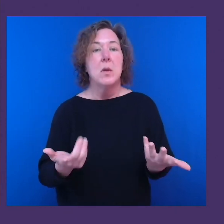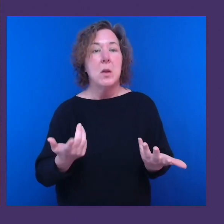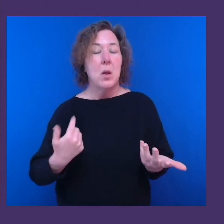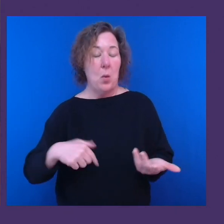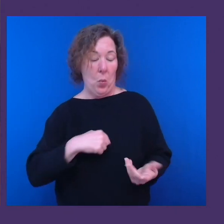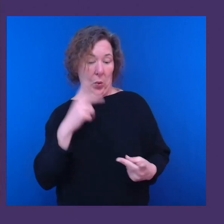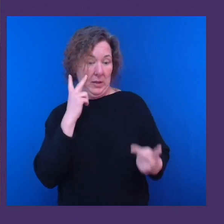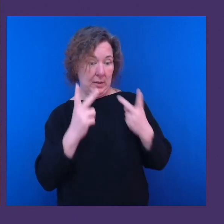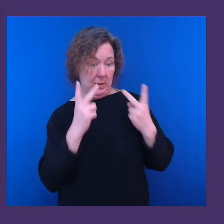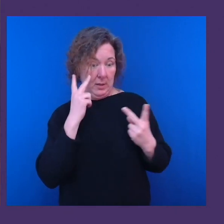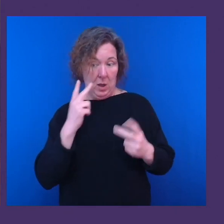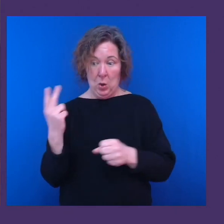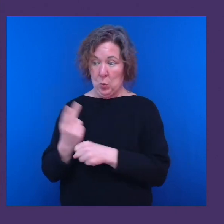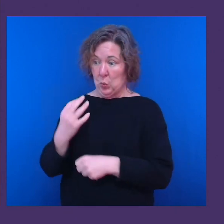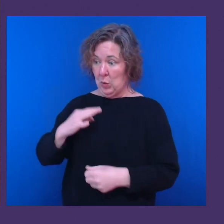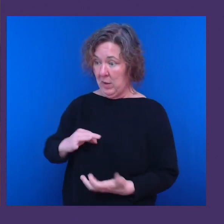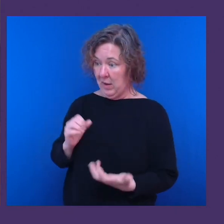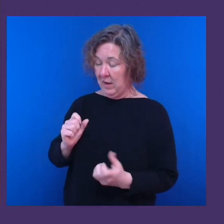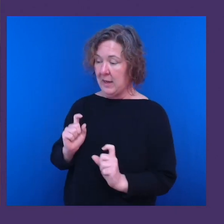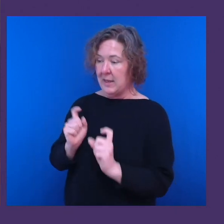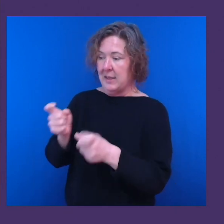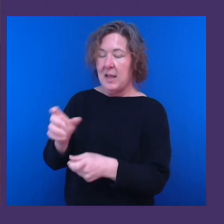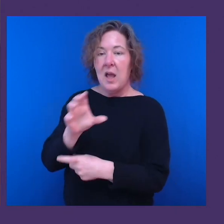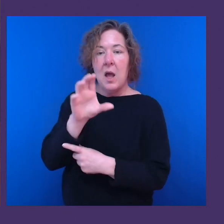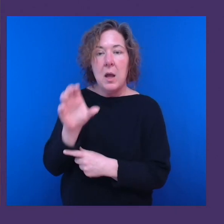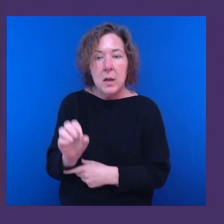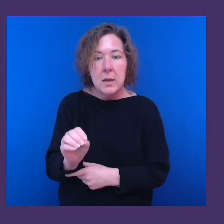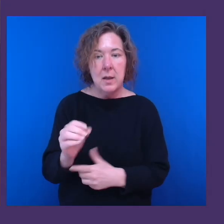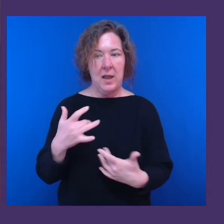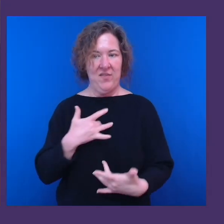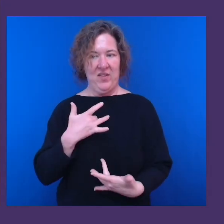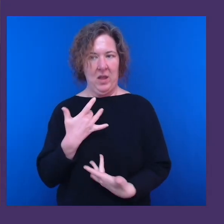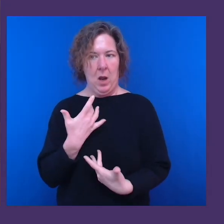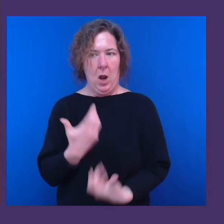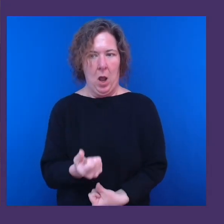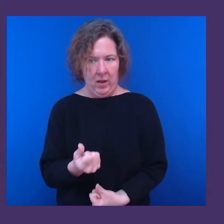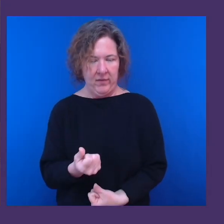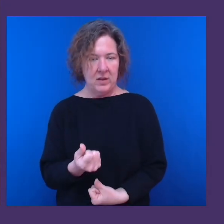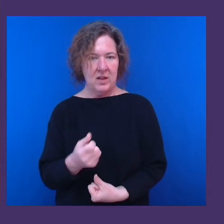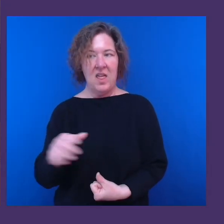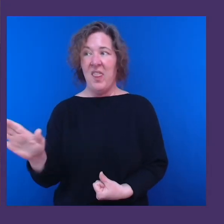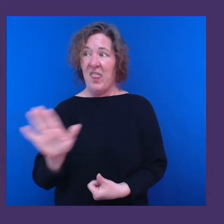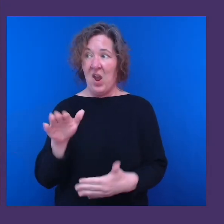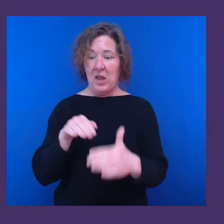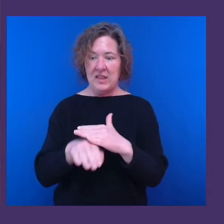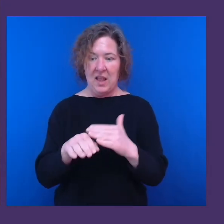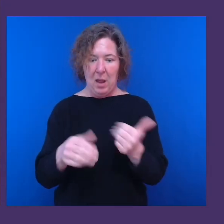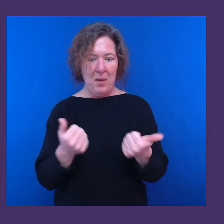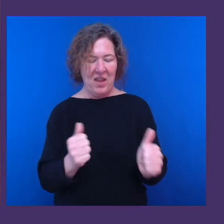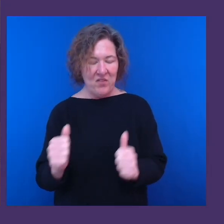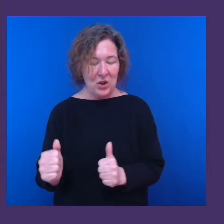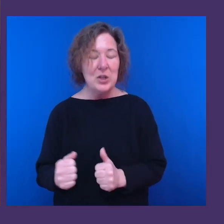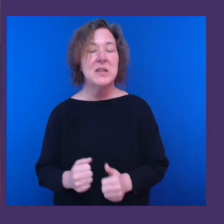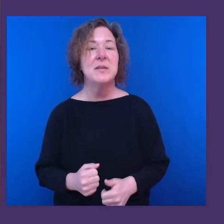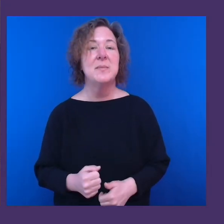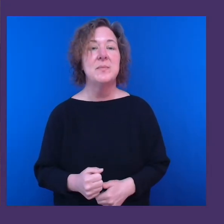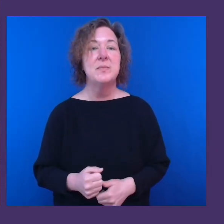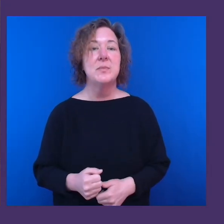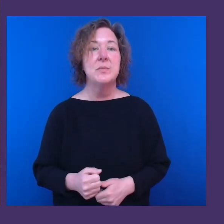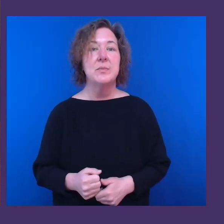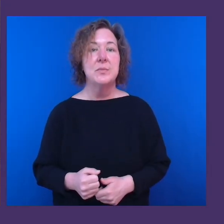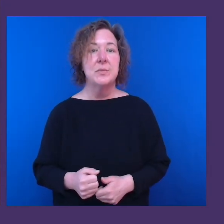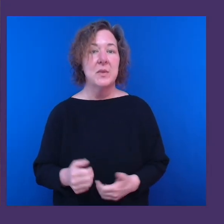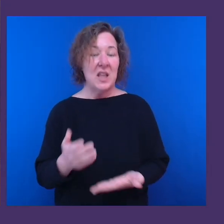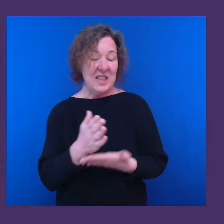that usability is actually giving companies confidence in their accessibility efforts. And some of the things that